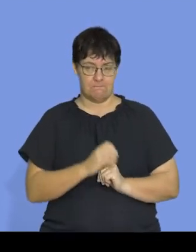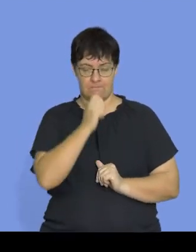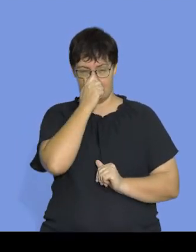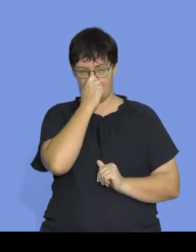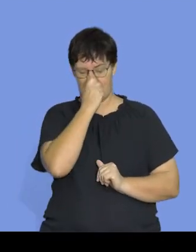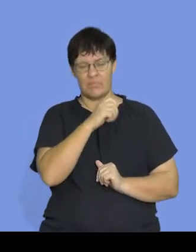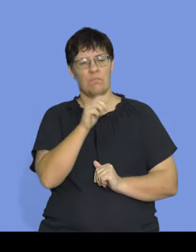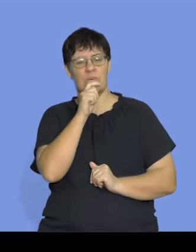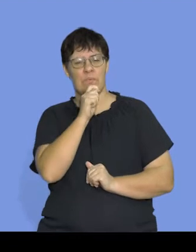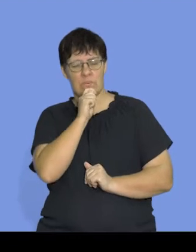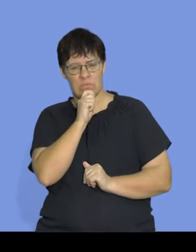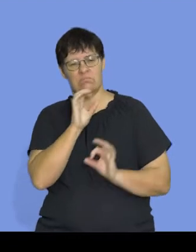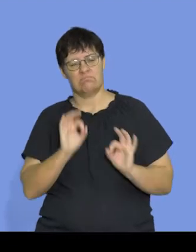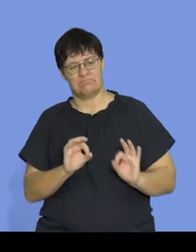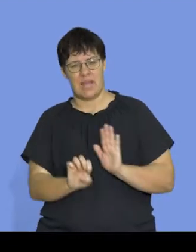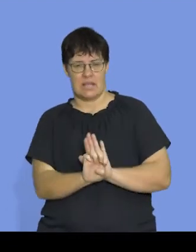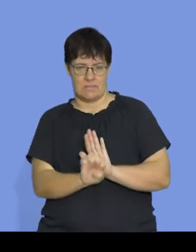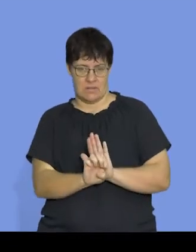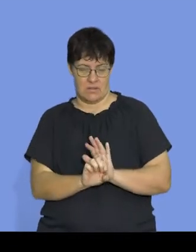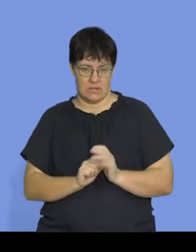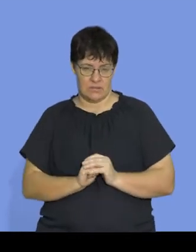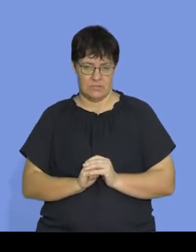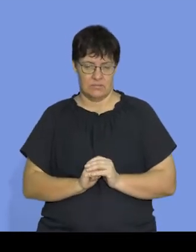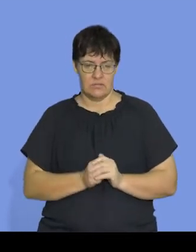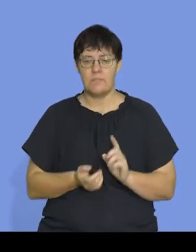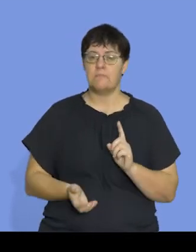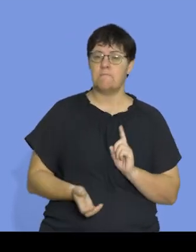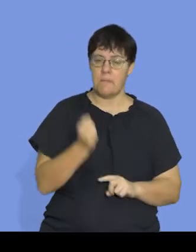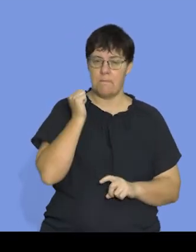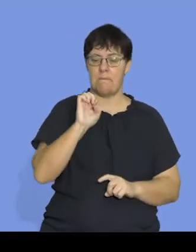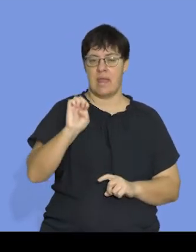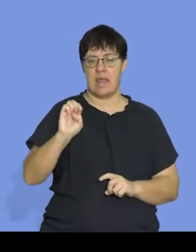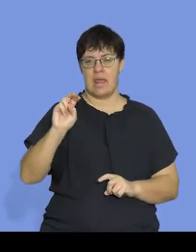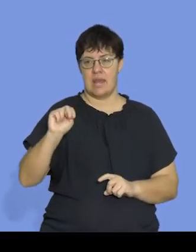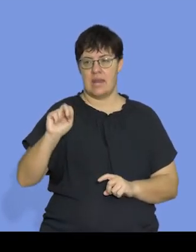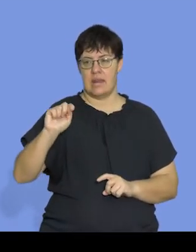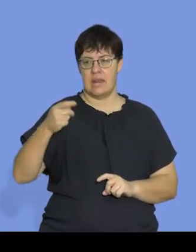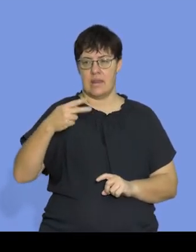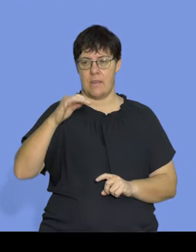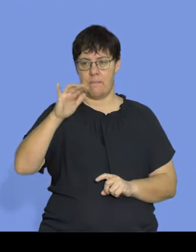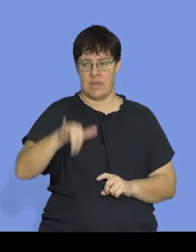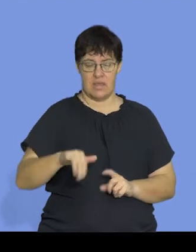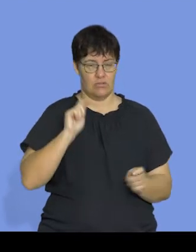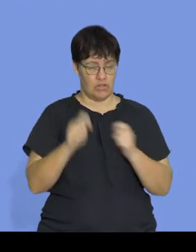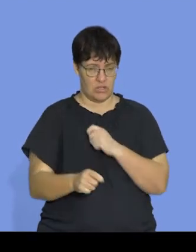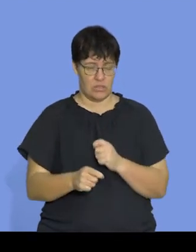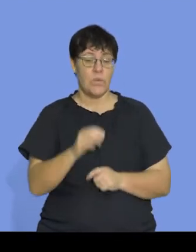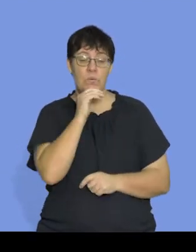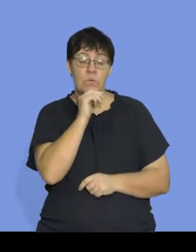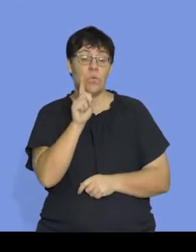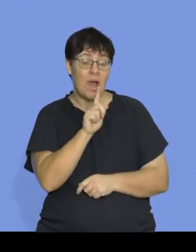a practical example to actually determine the enthalpy change using the bond energies. So the bond